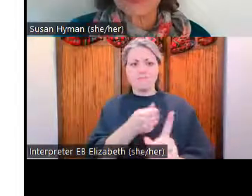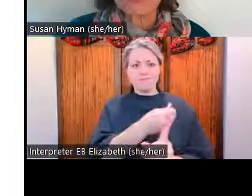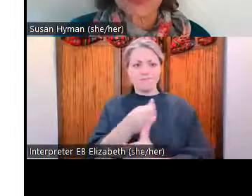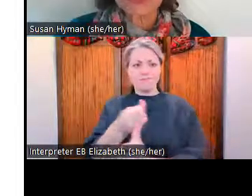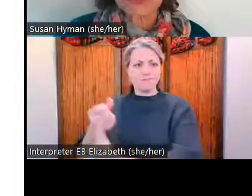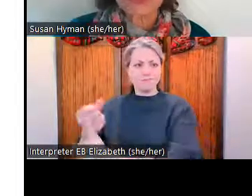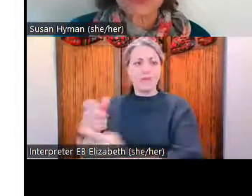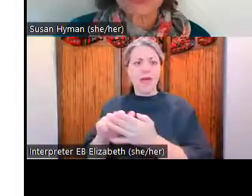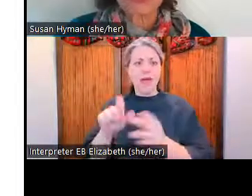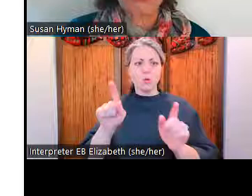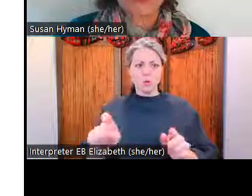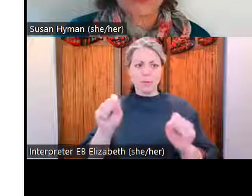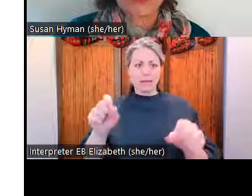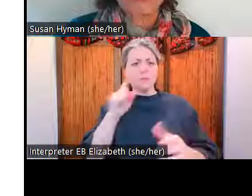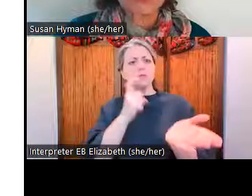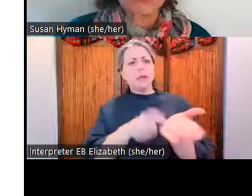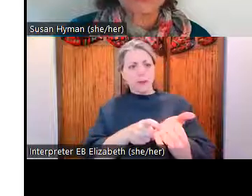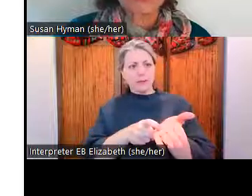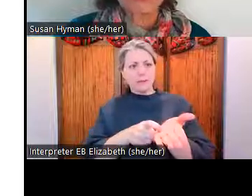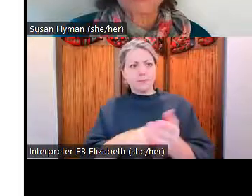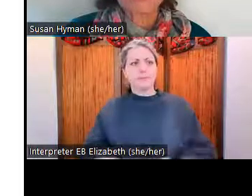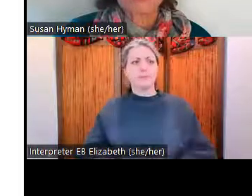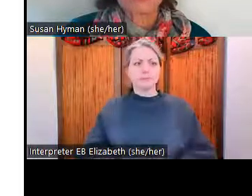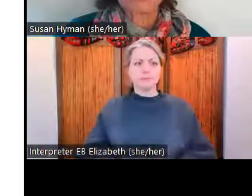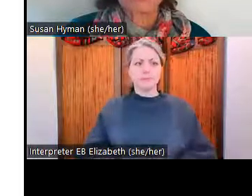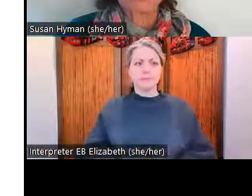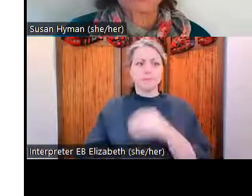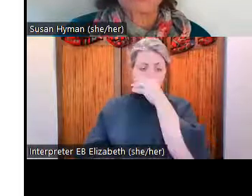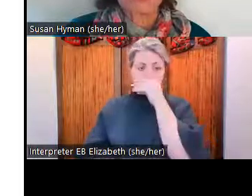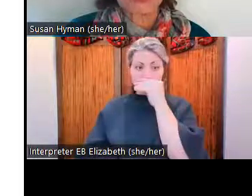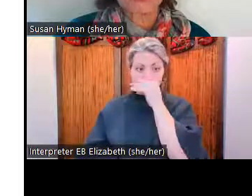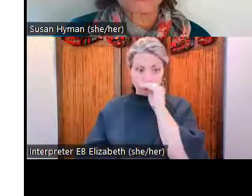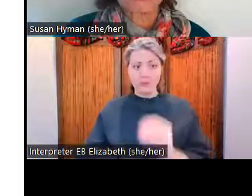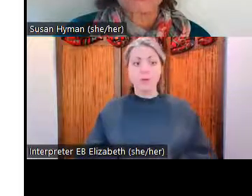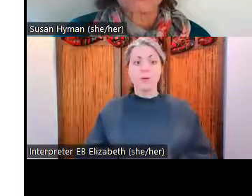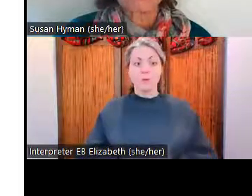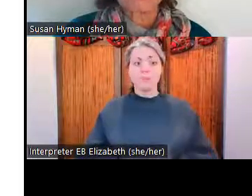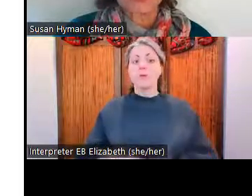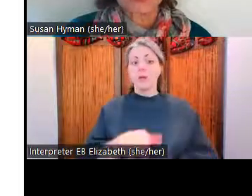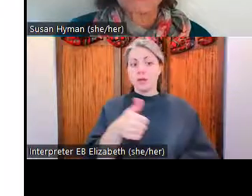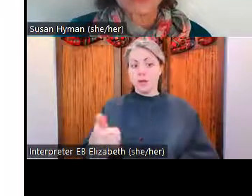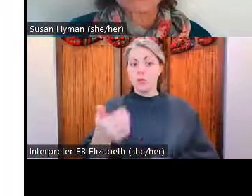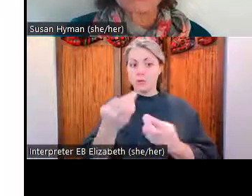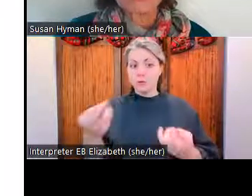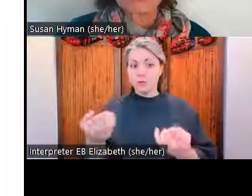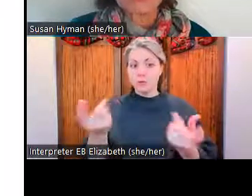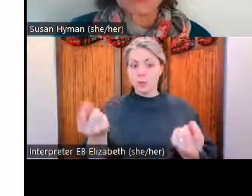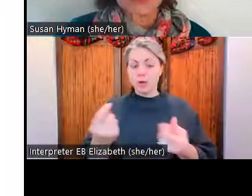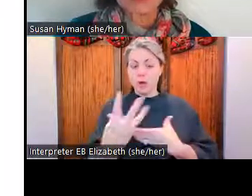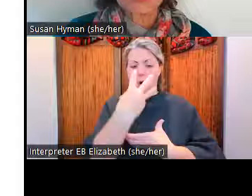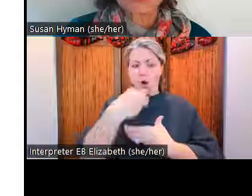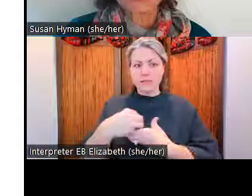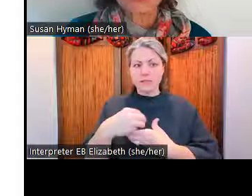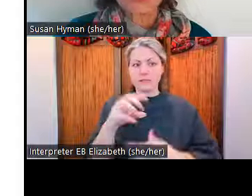about social milestones. And as I pointed out, the Autism Navigator is one other approach that uses narrative